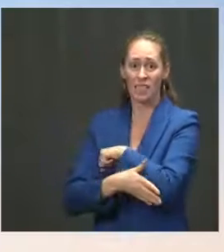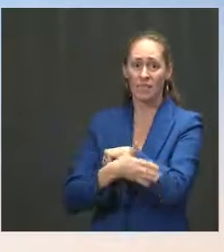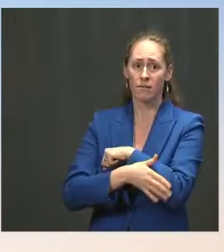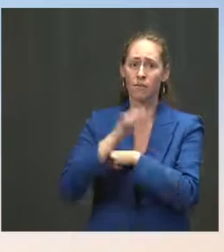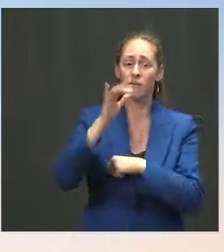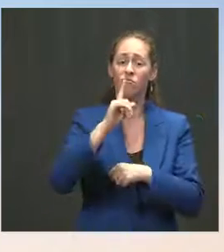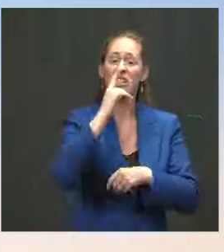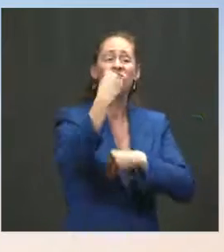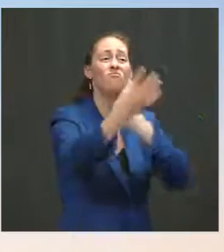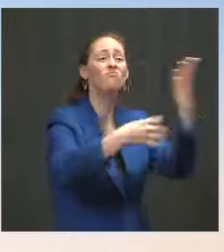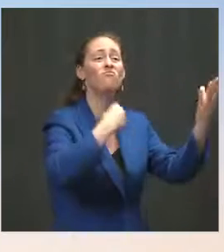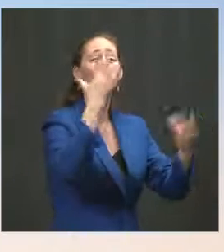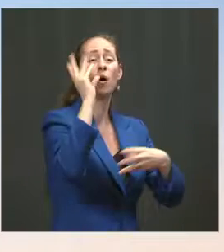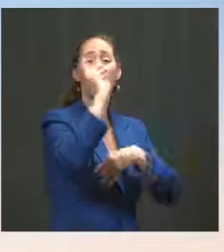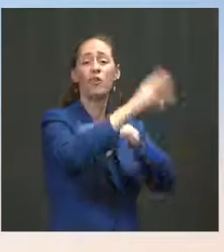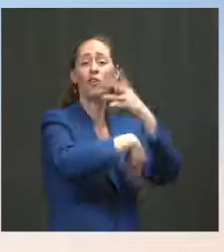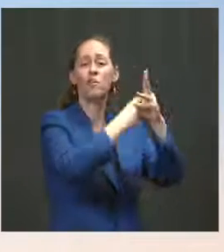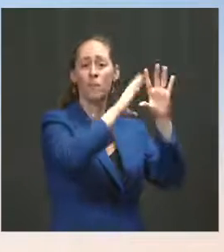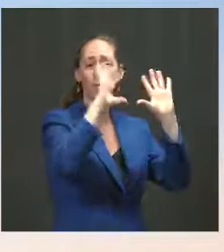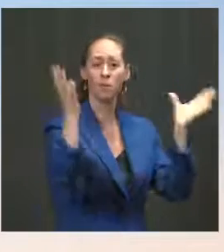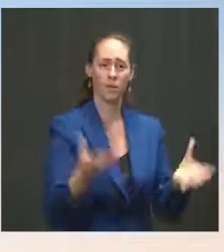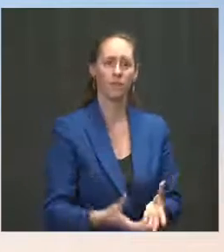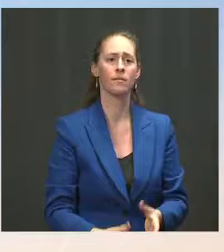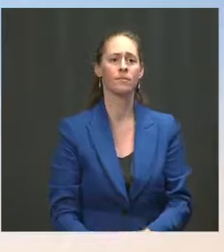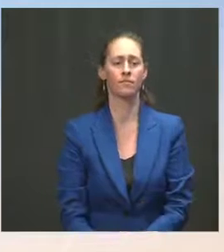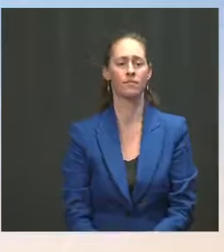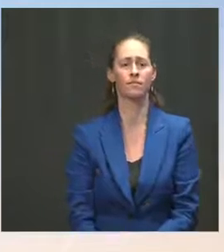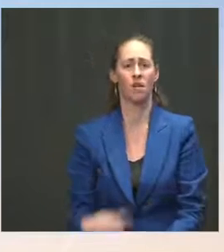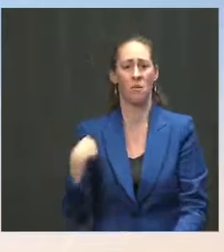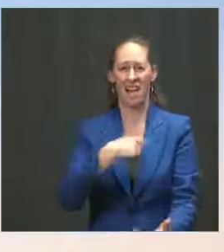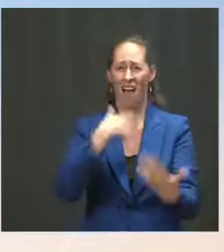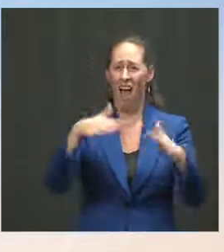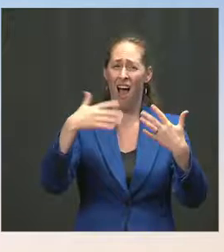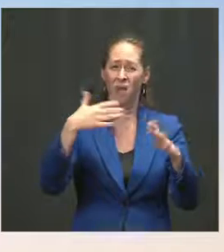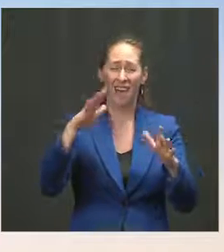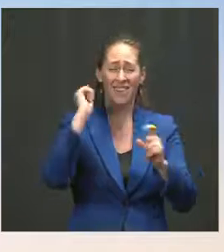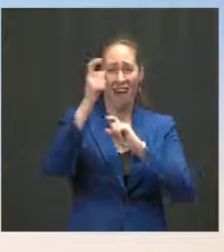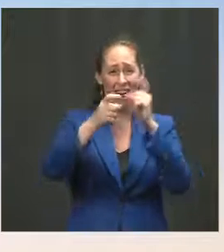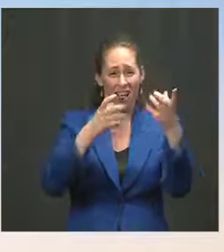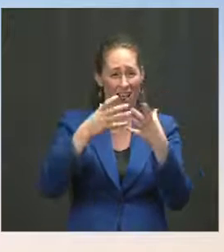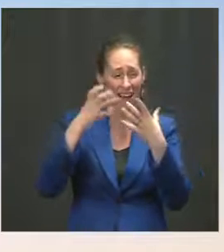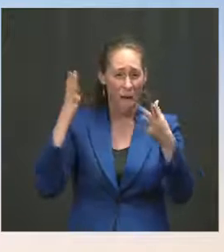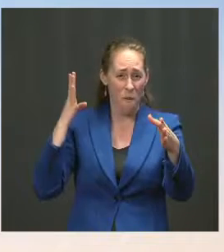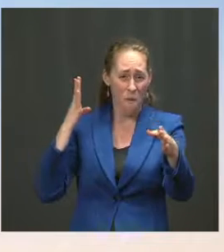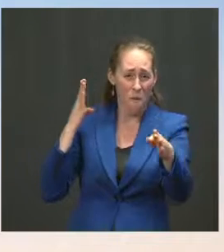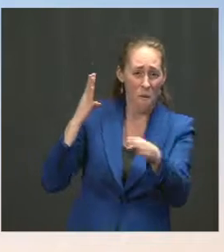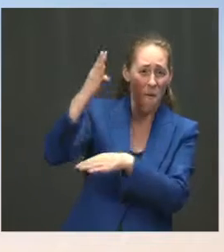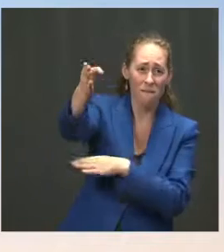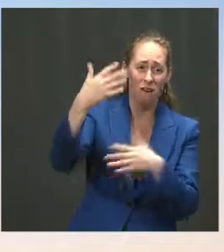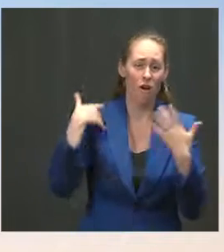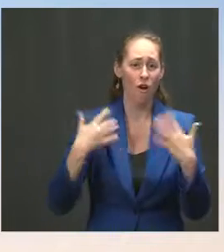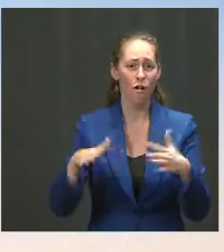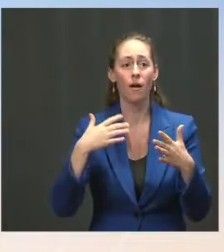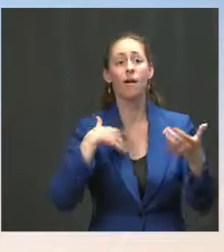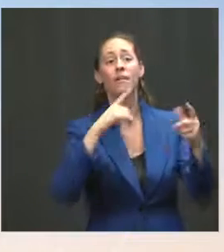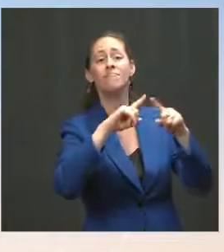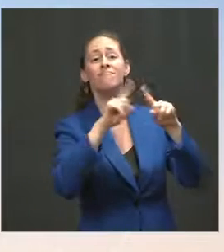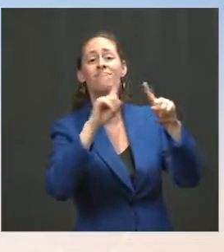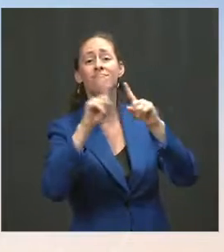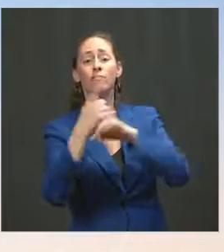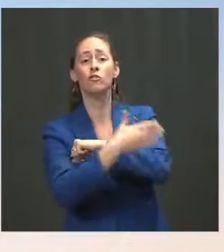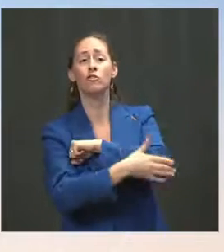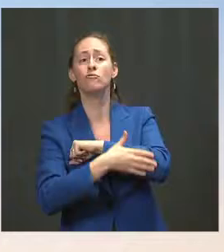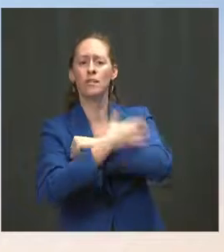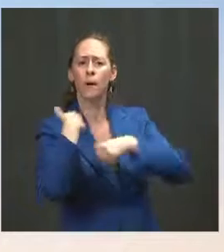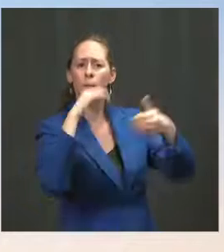far and away, in terms of what we've donated, by far and away of what we've committed, by far and away in our partnership with Quad countries. We're on track to